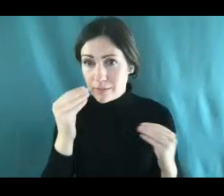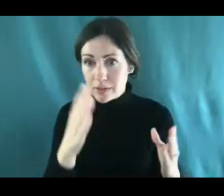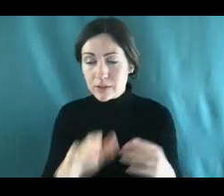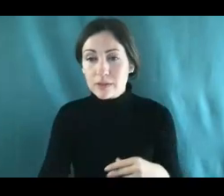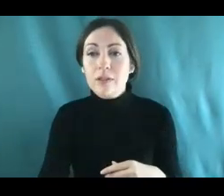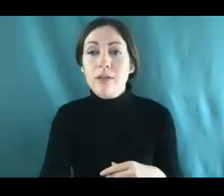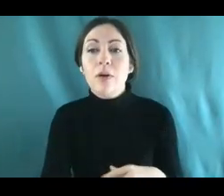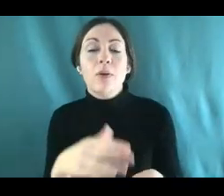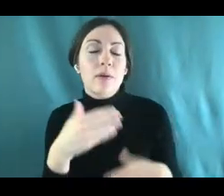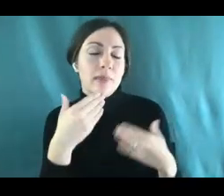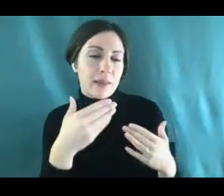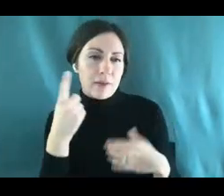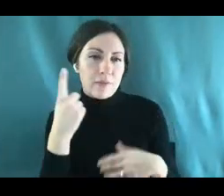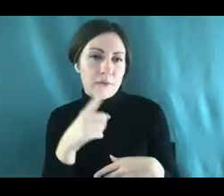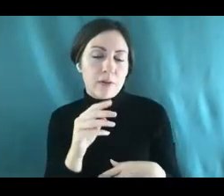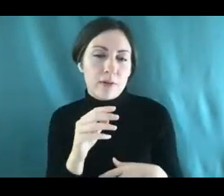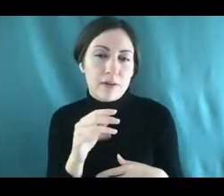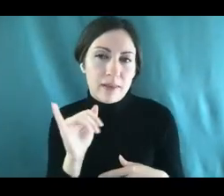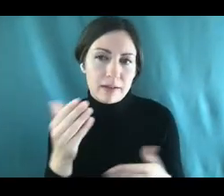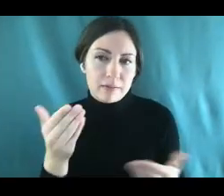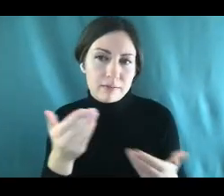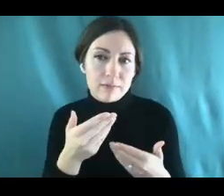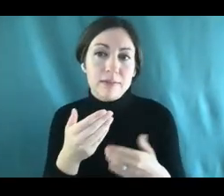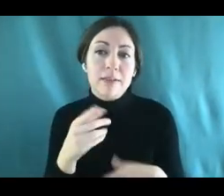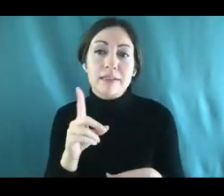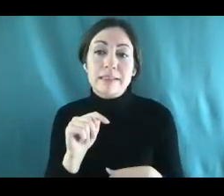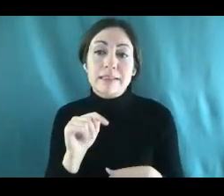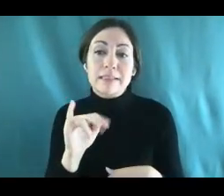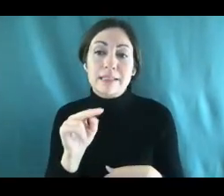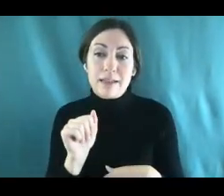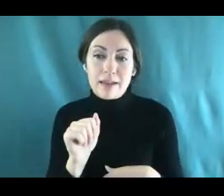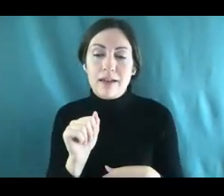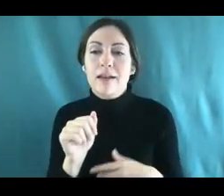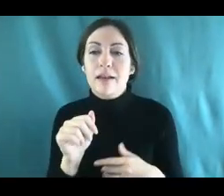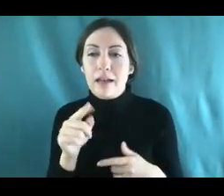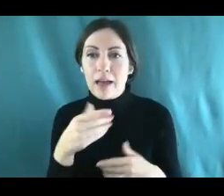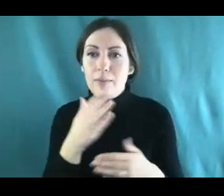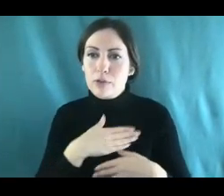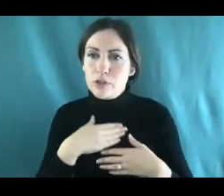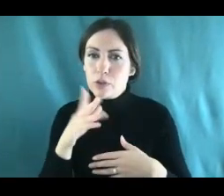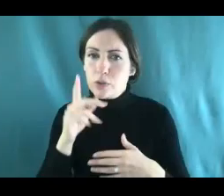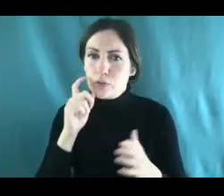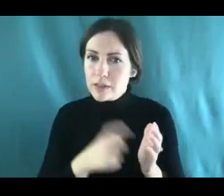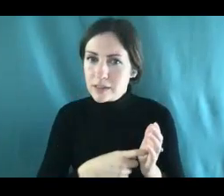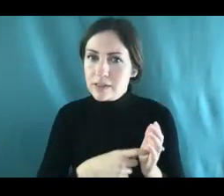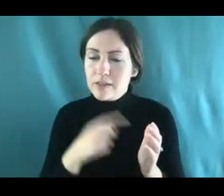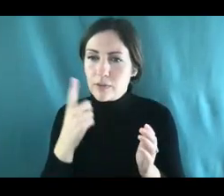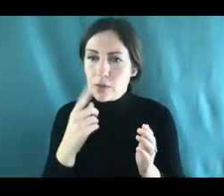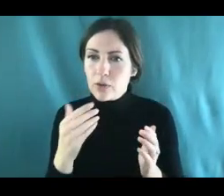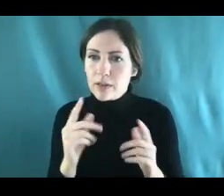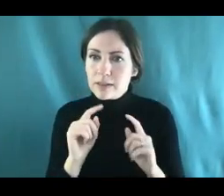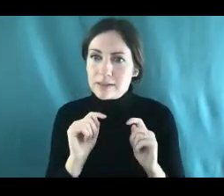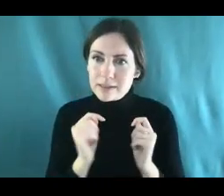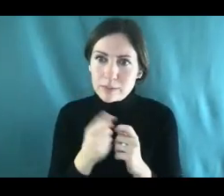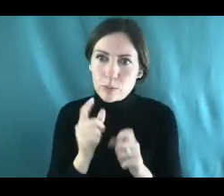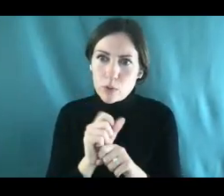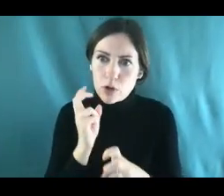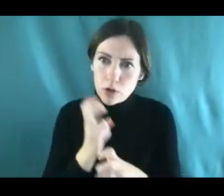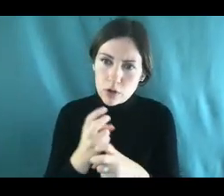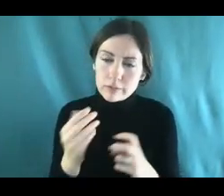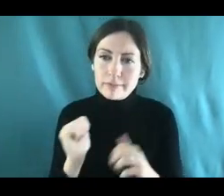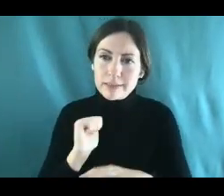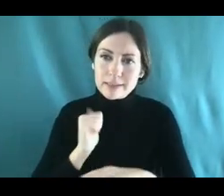Chair. This is Tina Dorch for the record, and I appreciate your recognition of the work the team put into the new web page and the